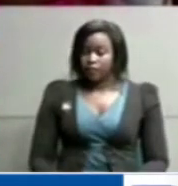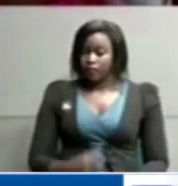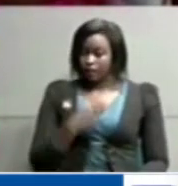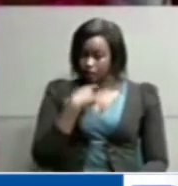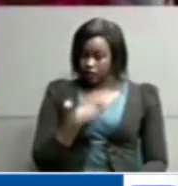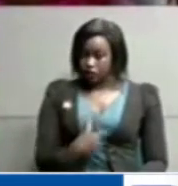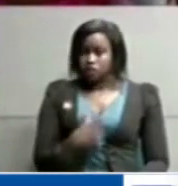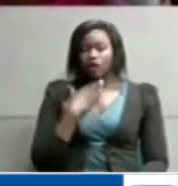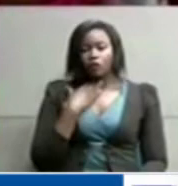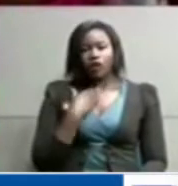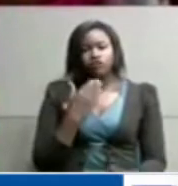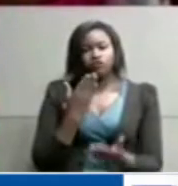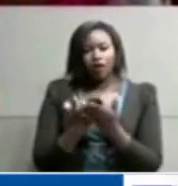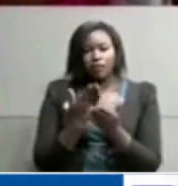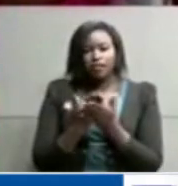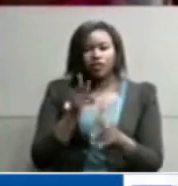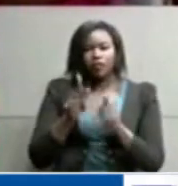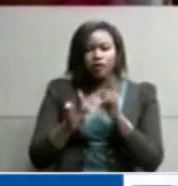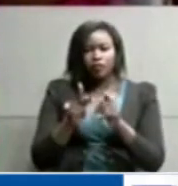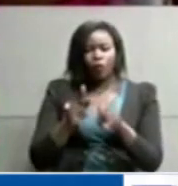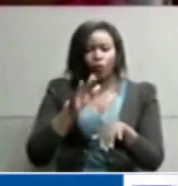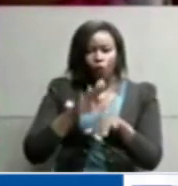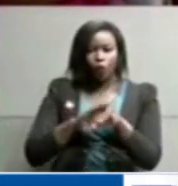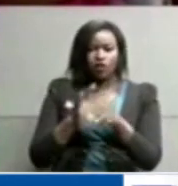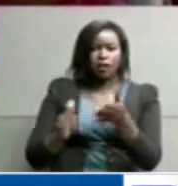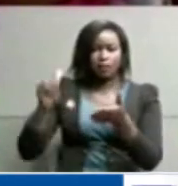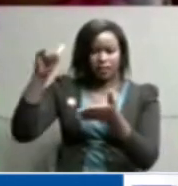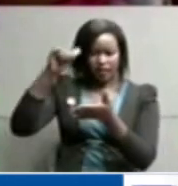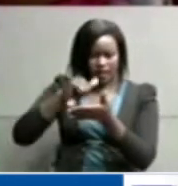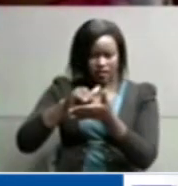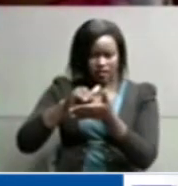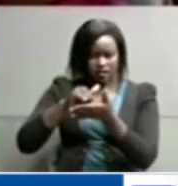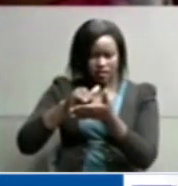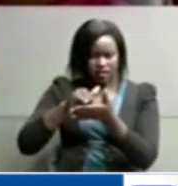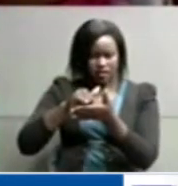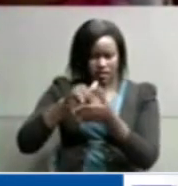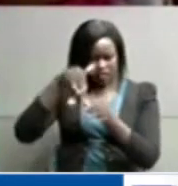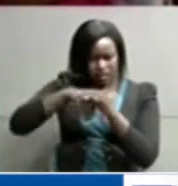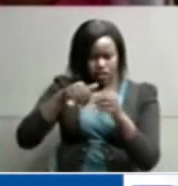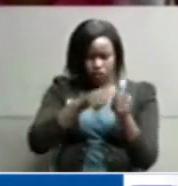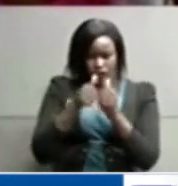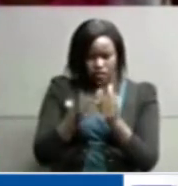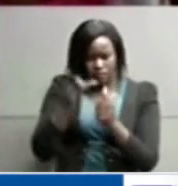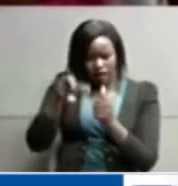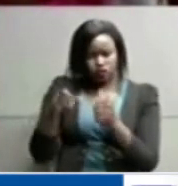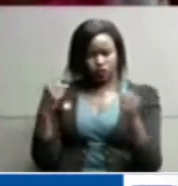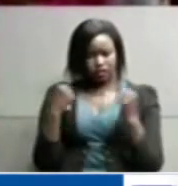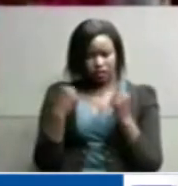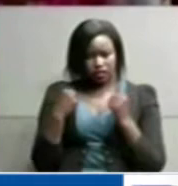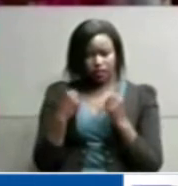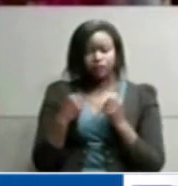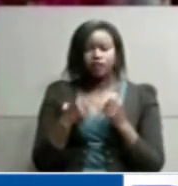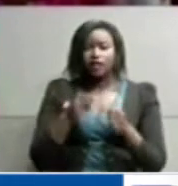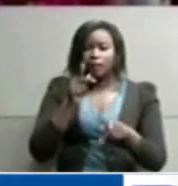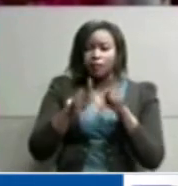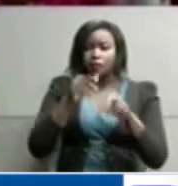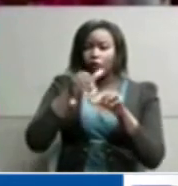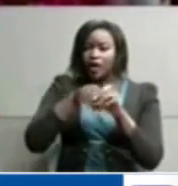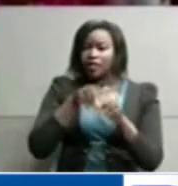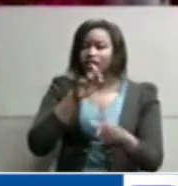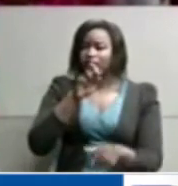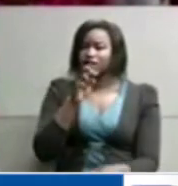appeal to those who were on the plane with the confirmed case. There were 84